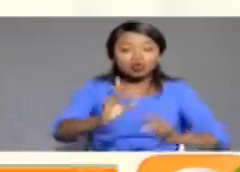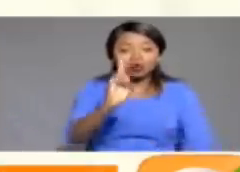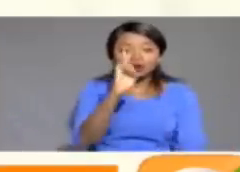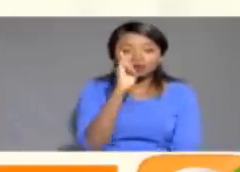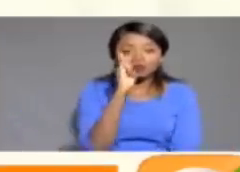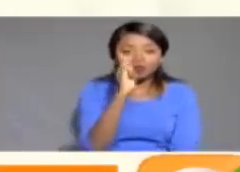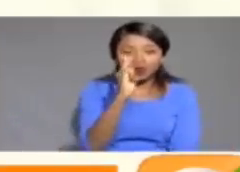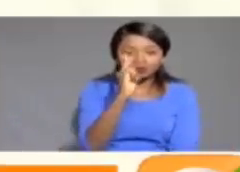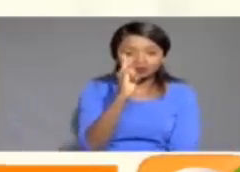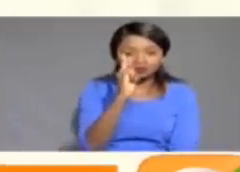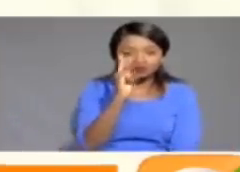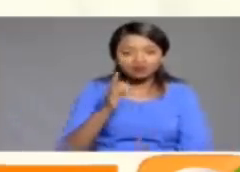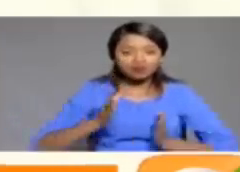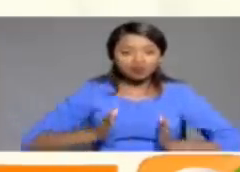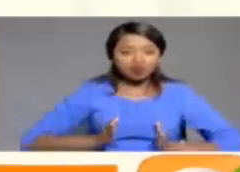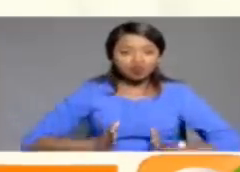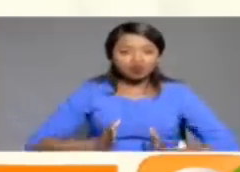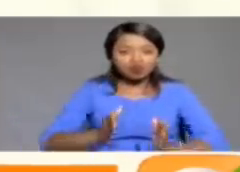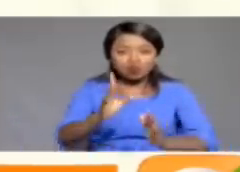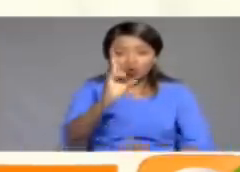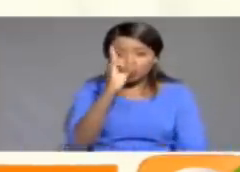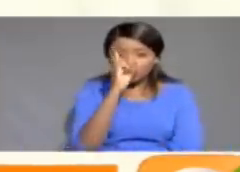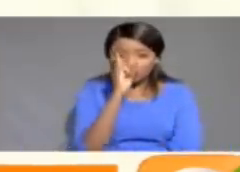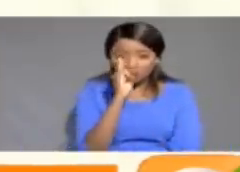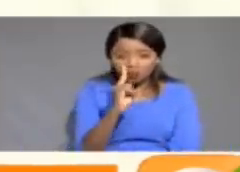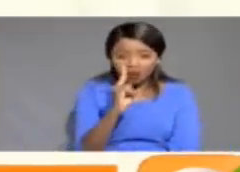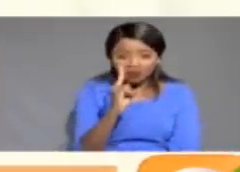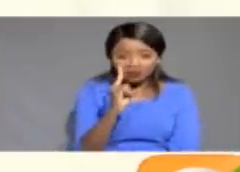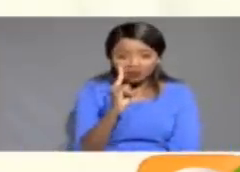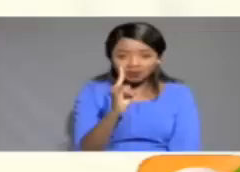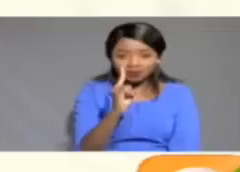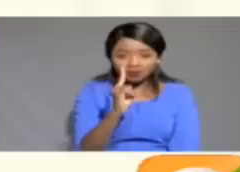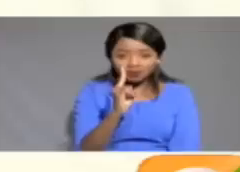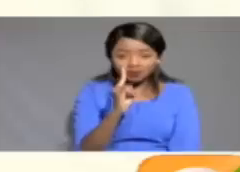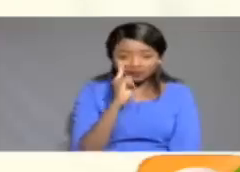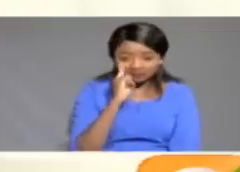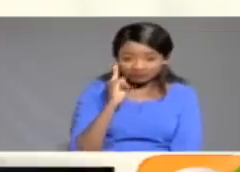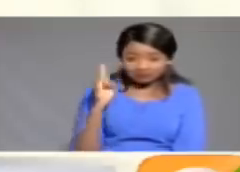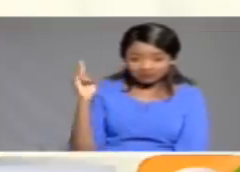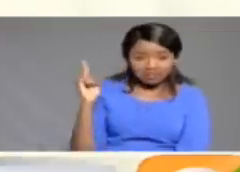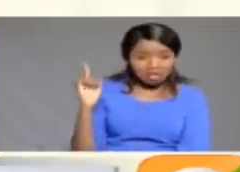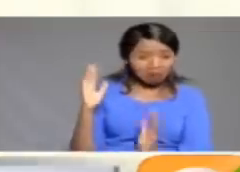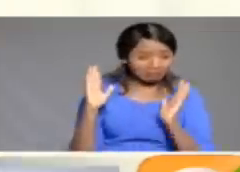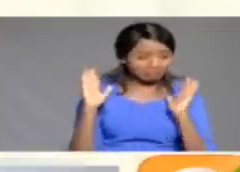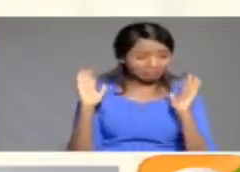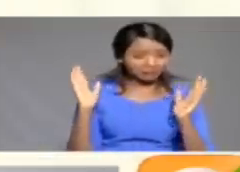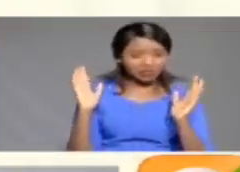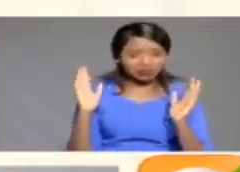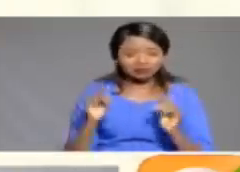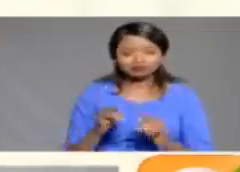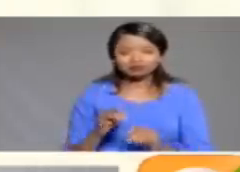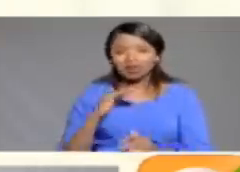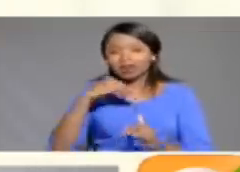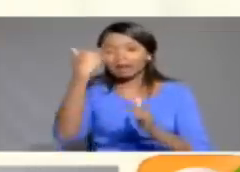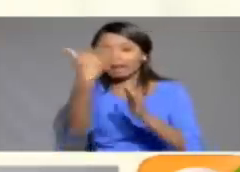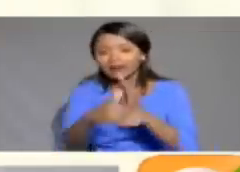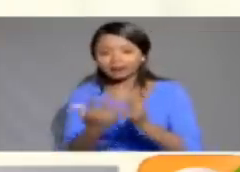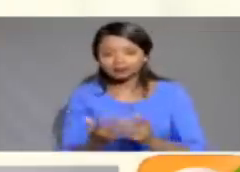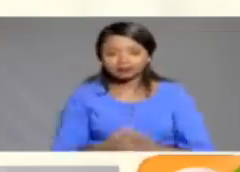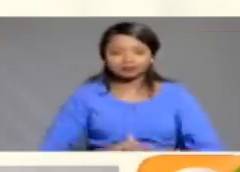Barabara yetu ni gani? Barabara yetu ni hii kubwa namna hii, baka ifika mahali inafika.